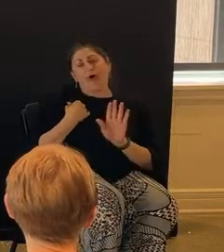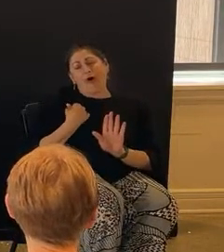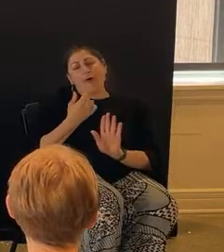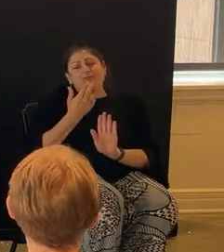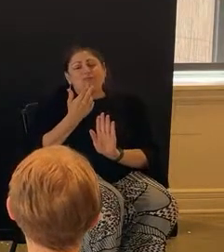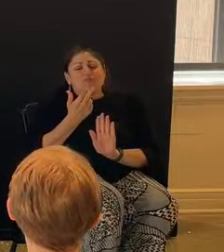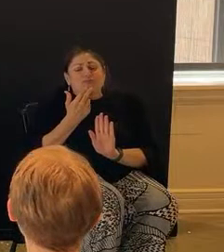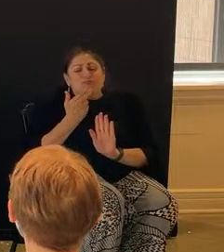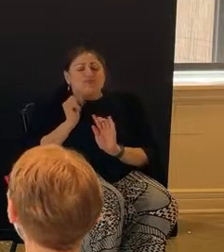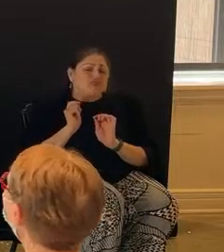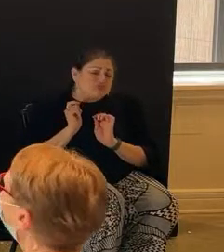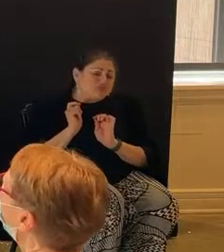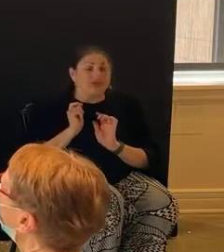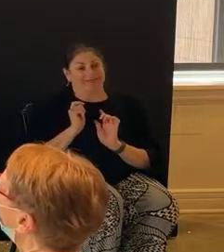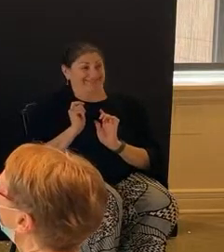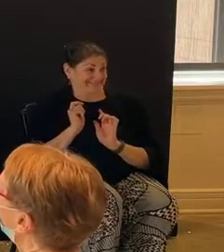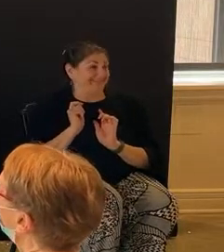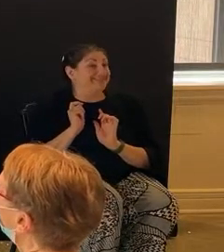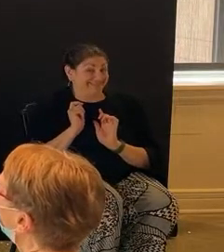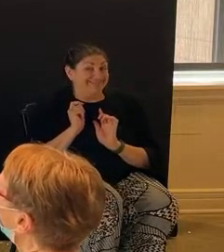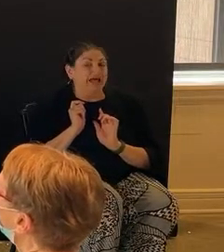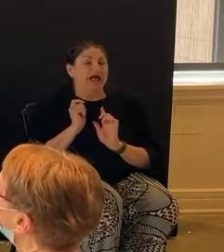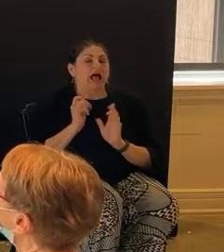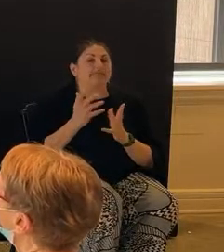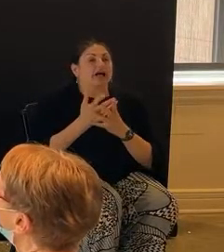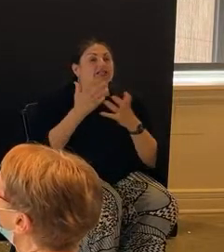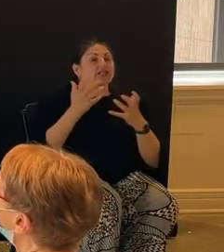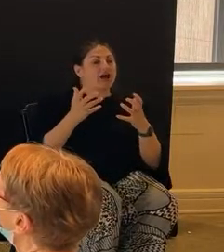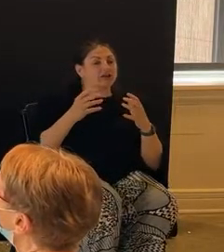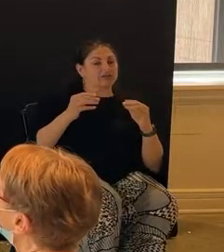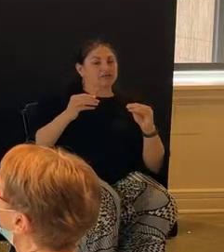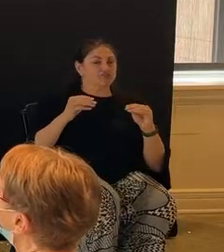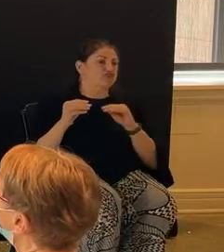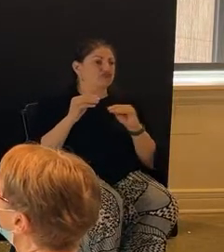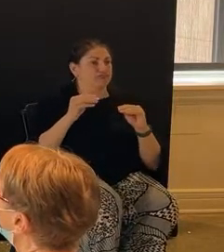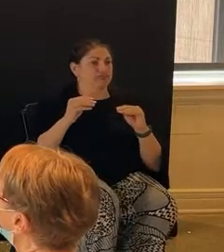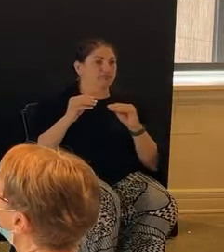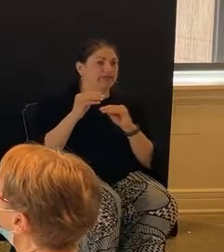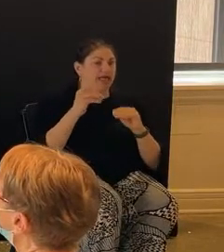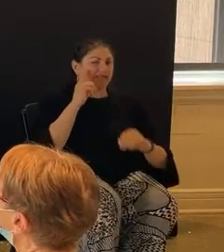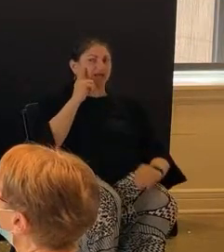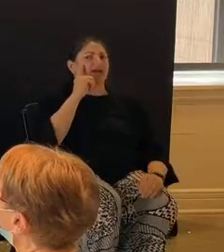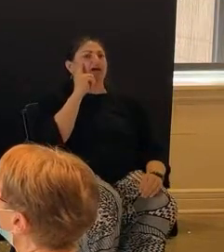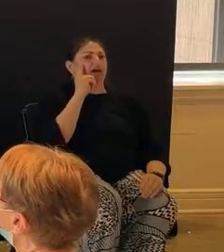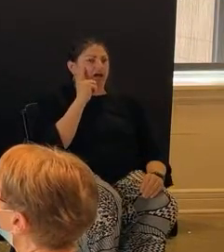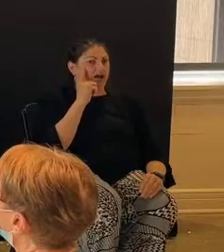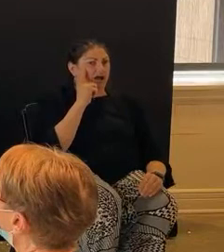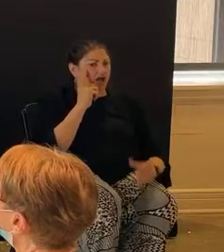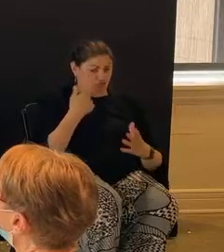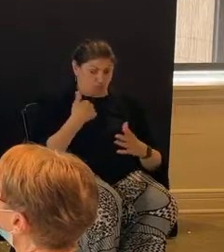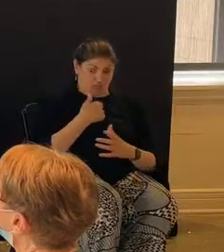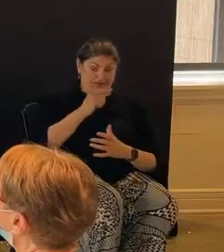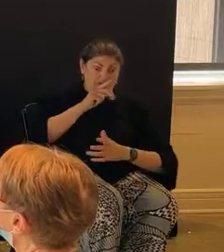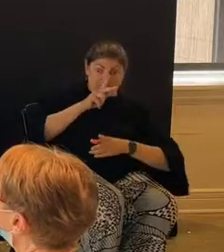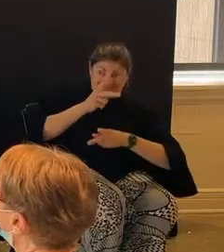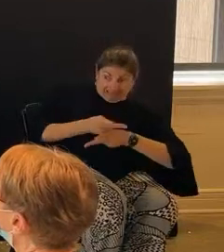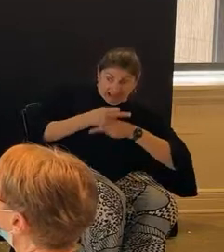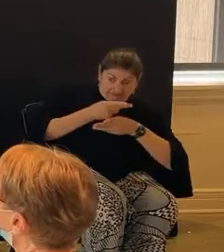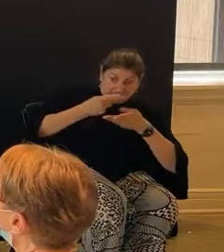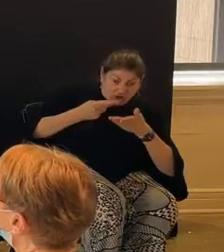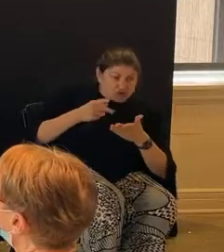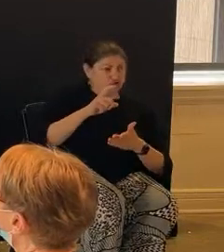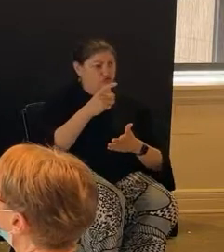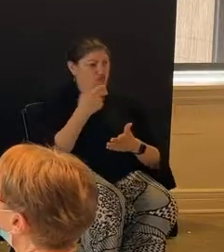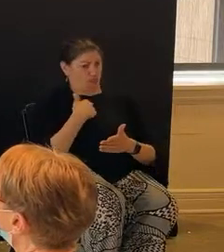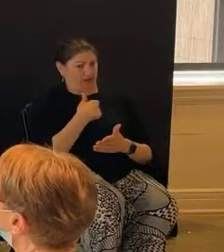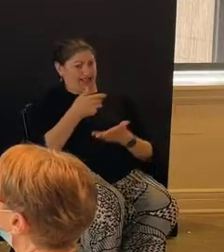so there was a lot of sort of jostling of how much care should we take around the mountain? How, you know, should people be allowed